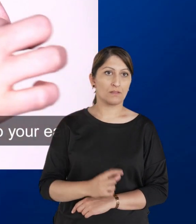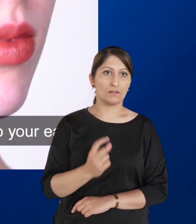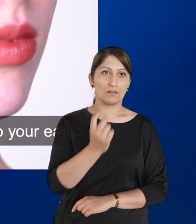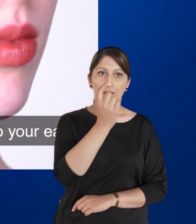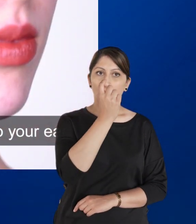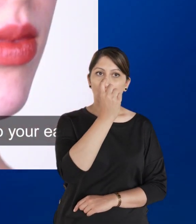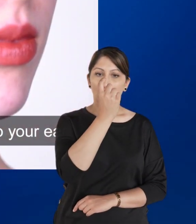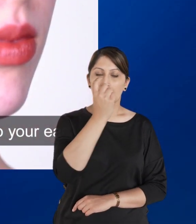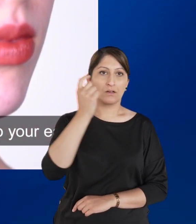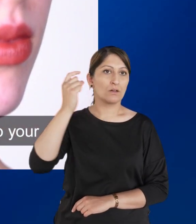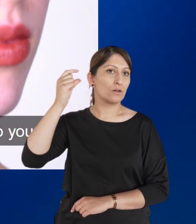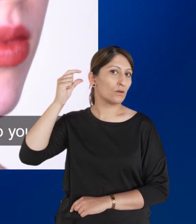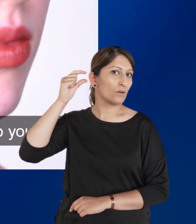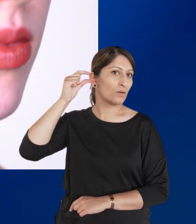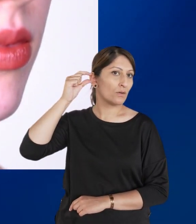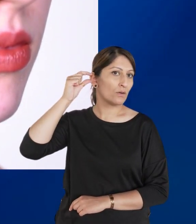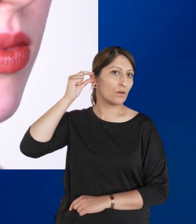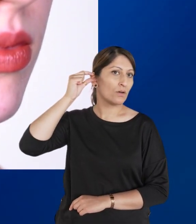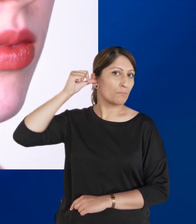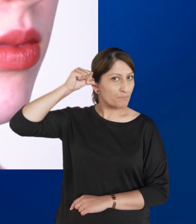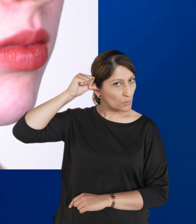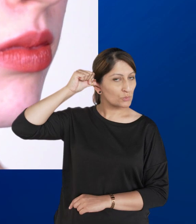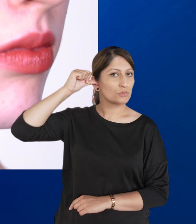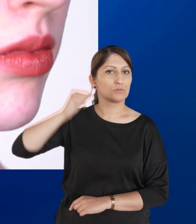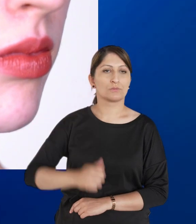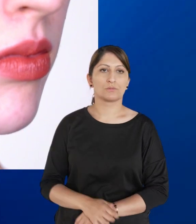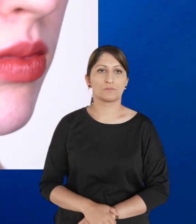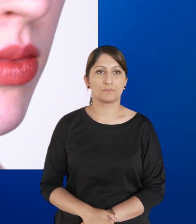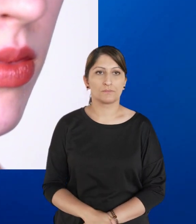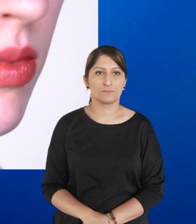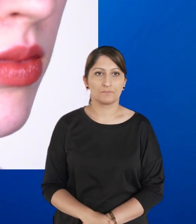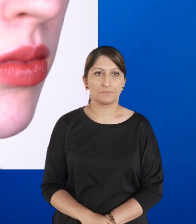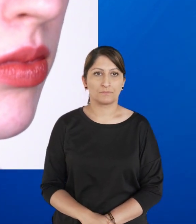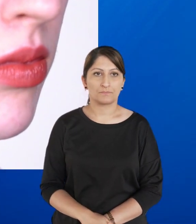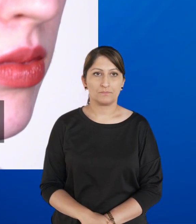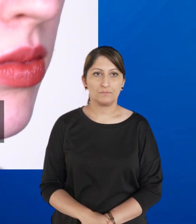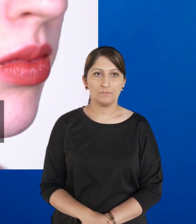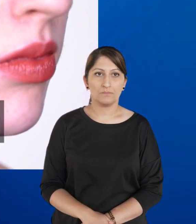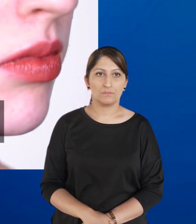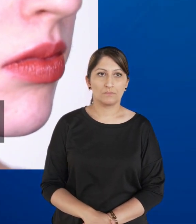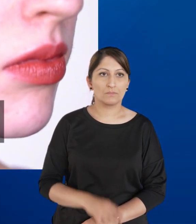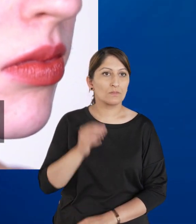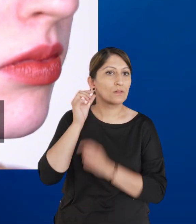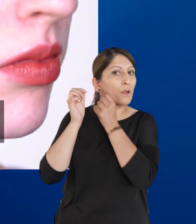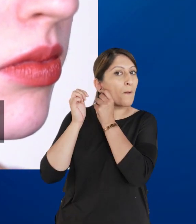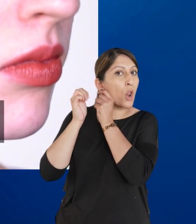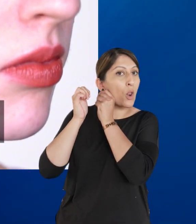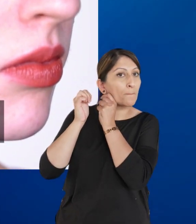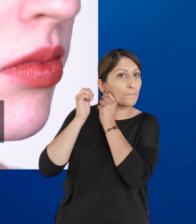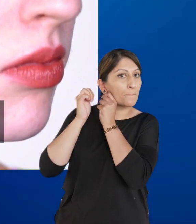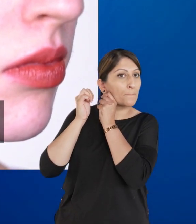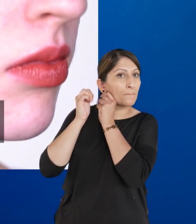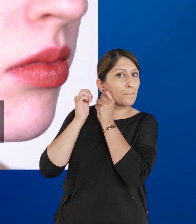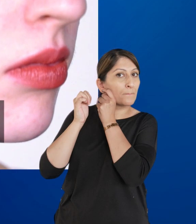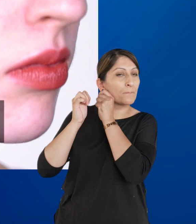your nose up to your ear. Now put the mould into your ear. You can pull your earlobe down with your other hand